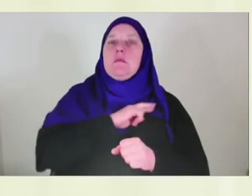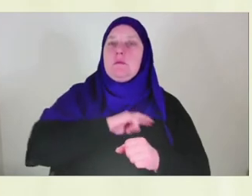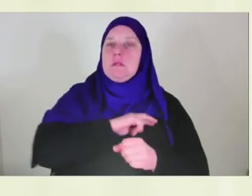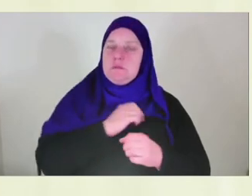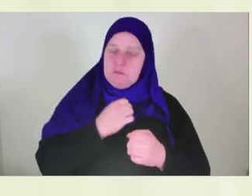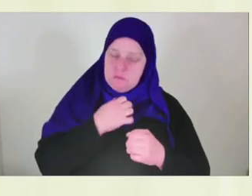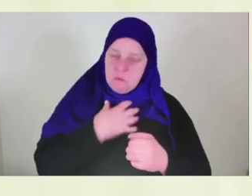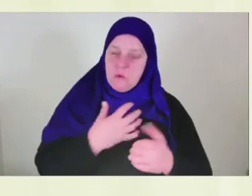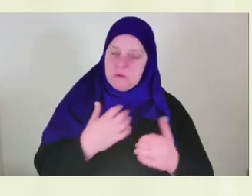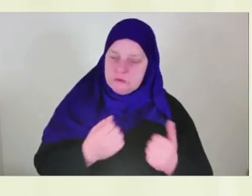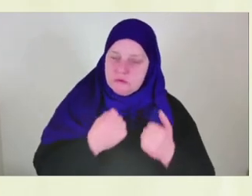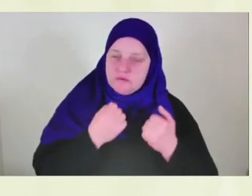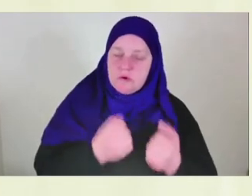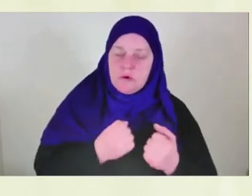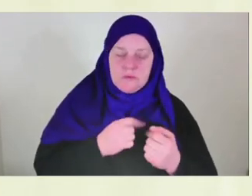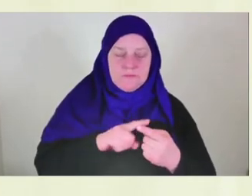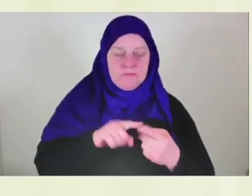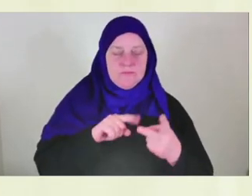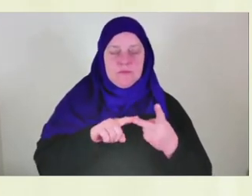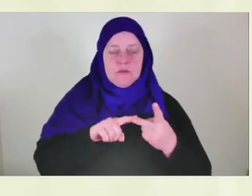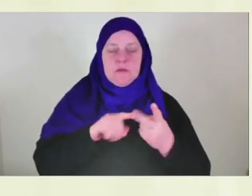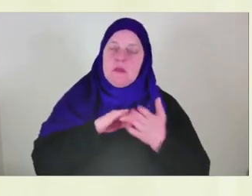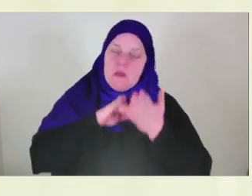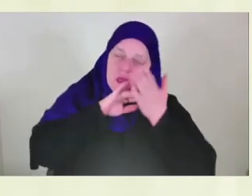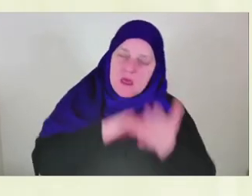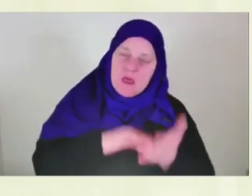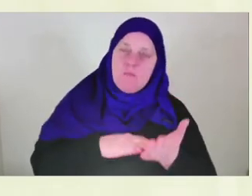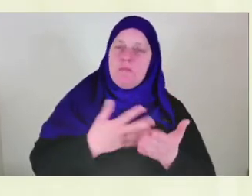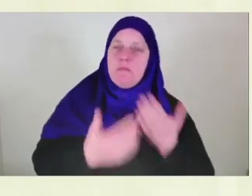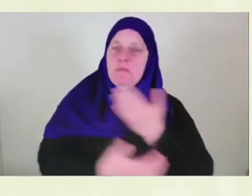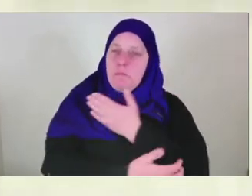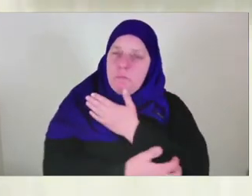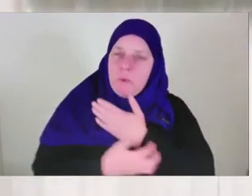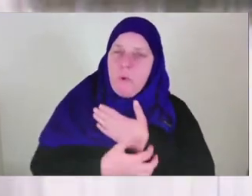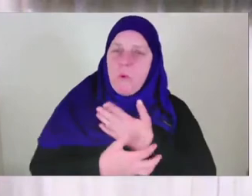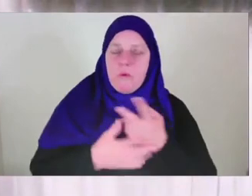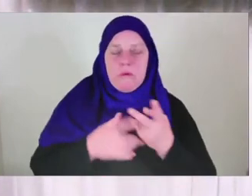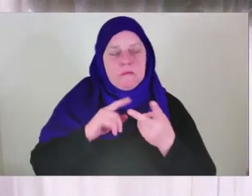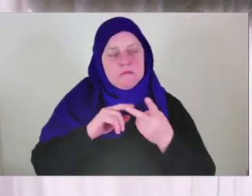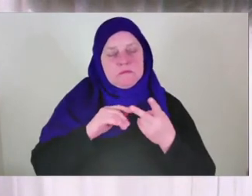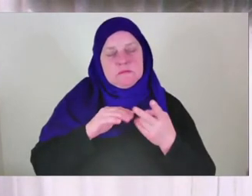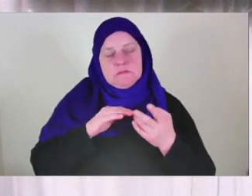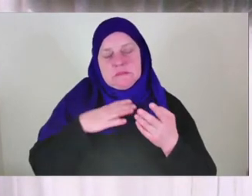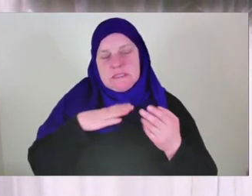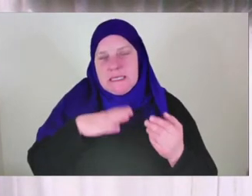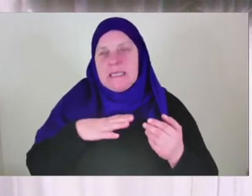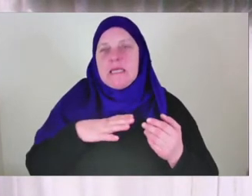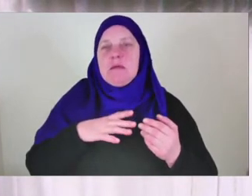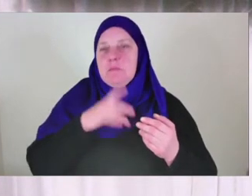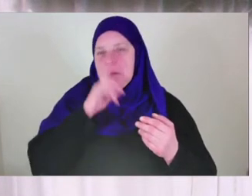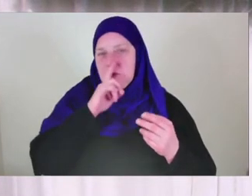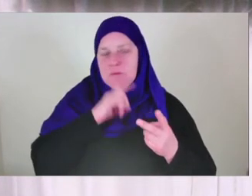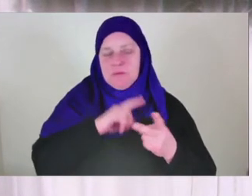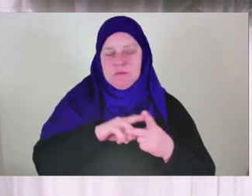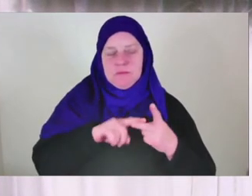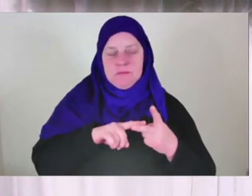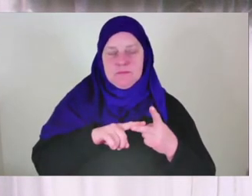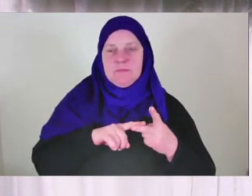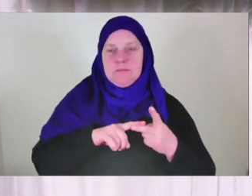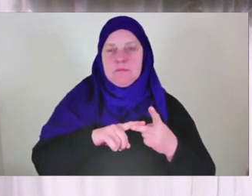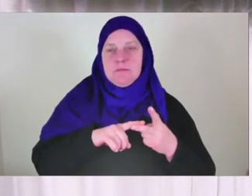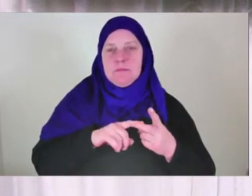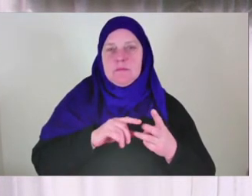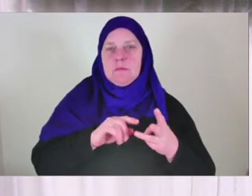know, helping the poor and the needy. And for example, one thing Samah the Sheikh didn't mention is Sayyid